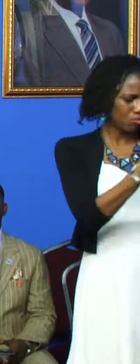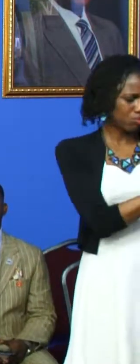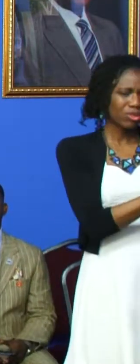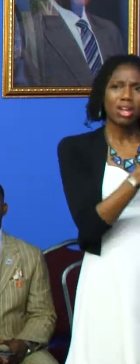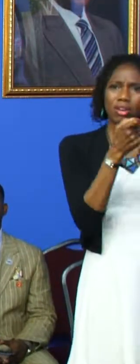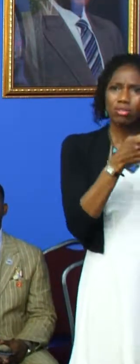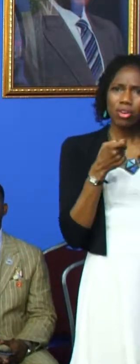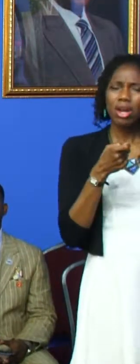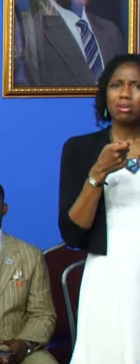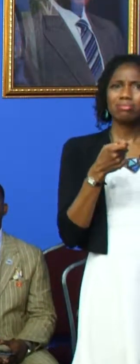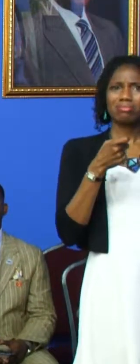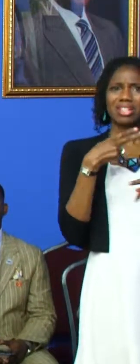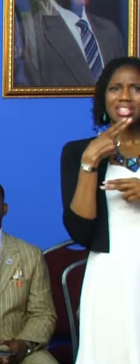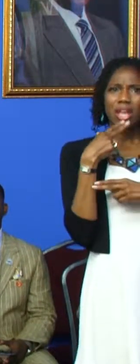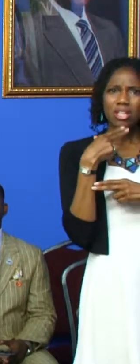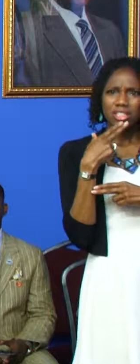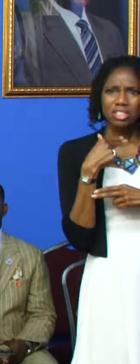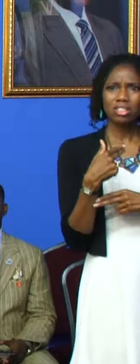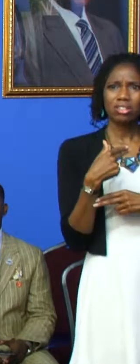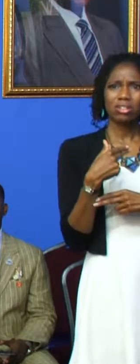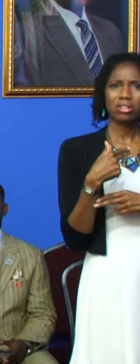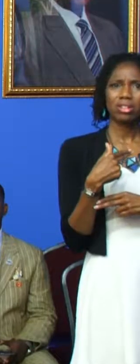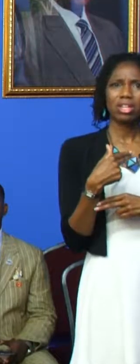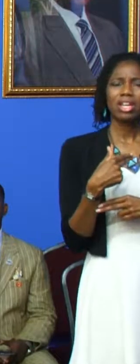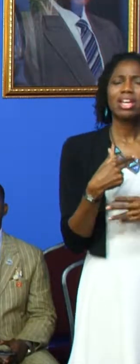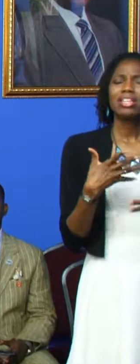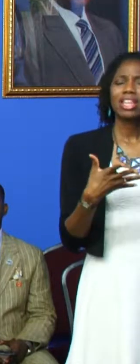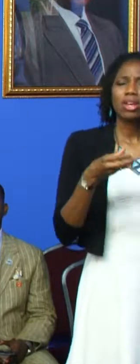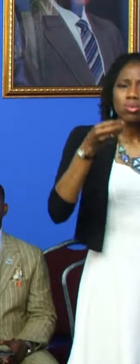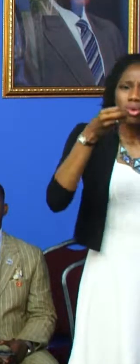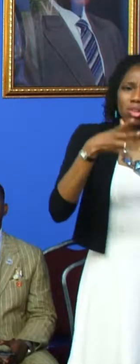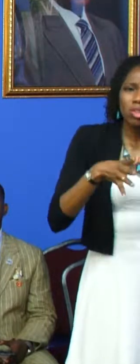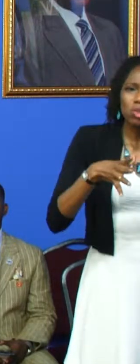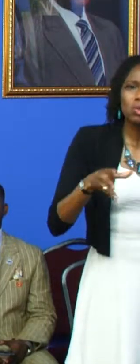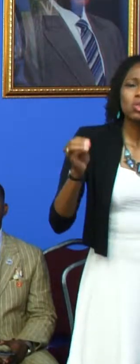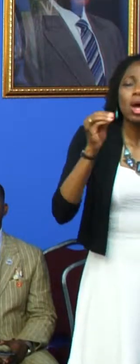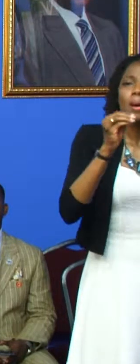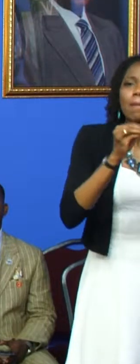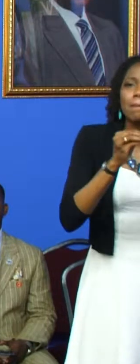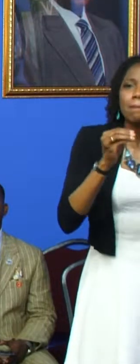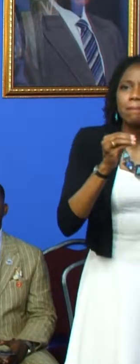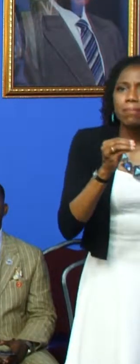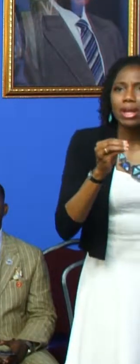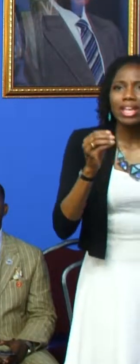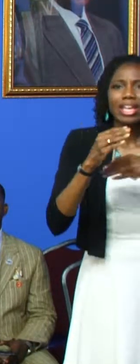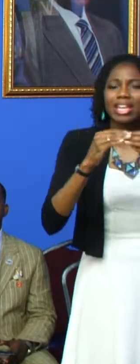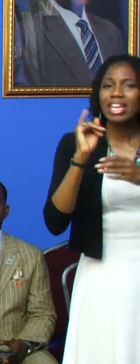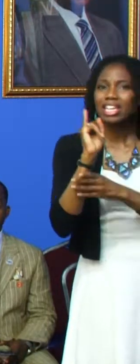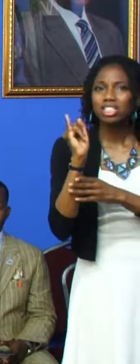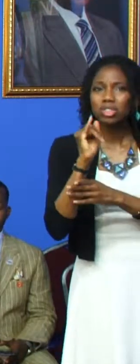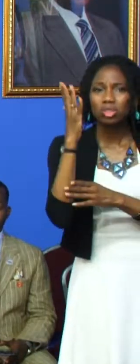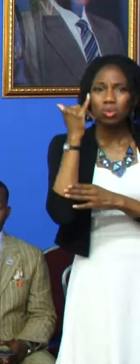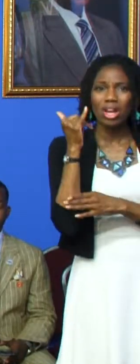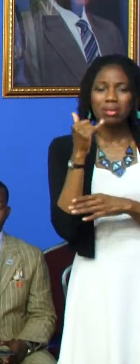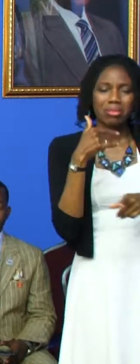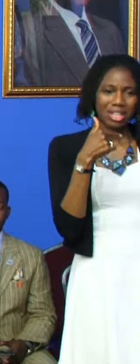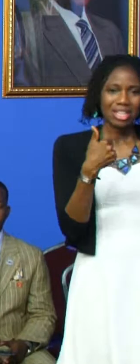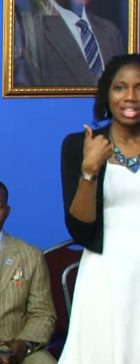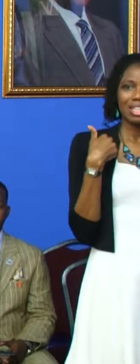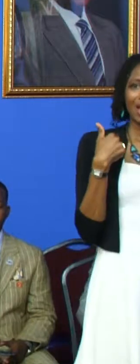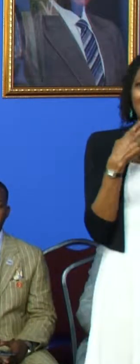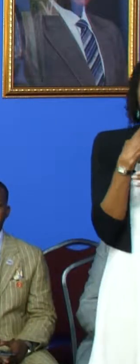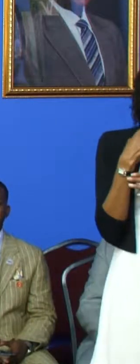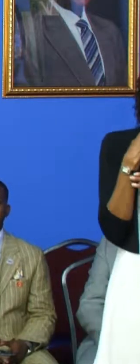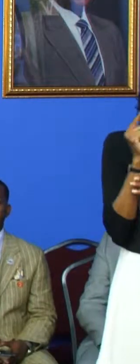amputated, and they will lose any coverage because of pre-existing conditions. And you